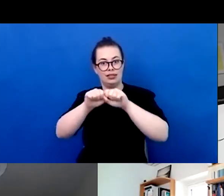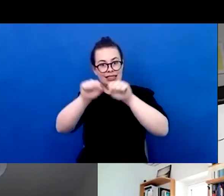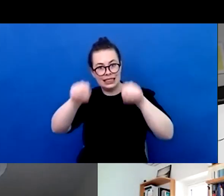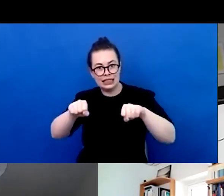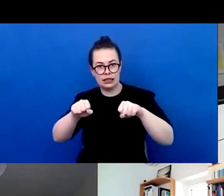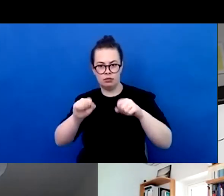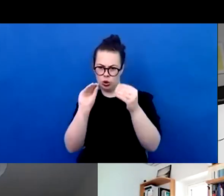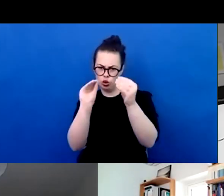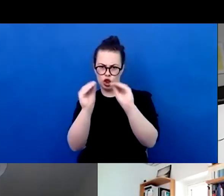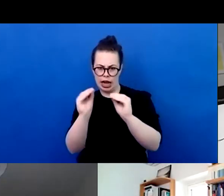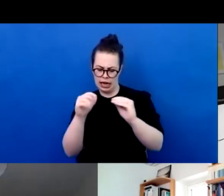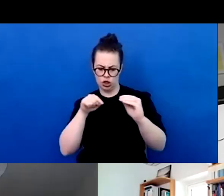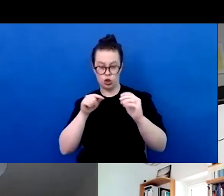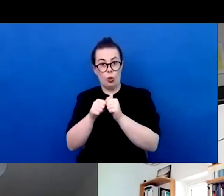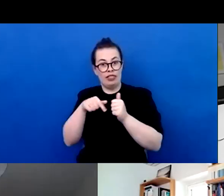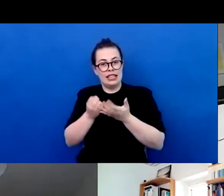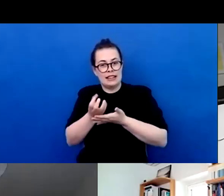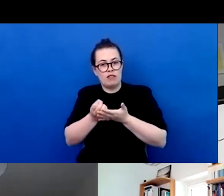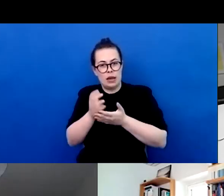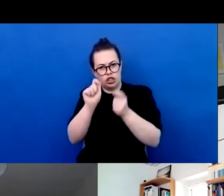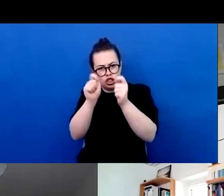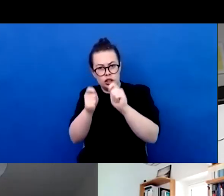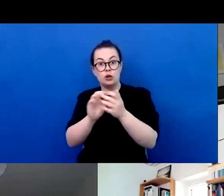construct, more and more plausible